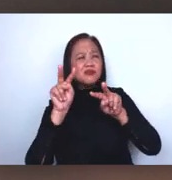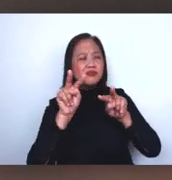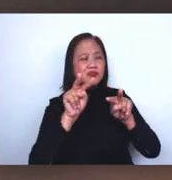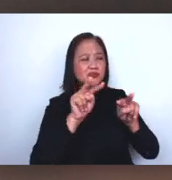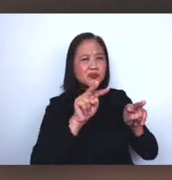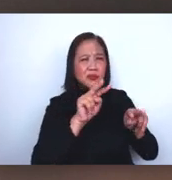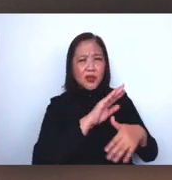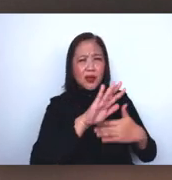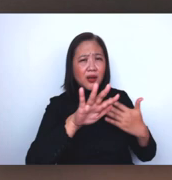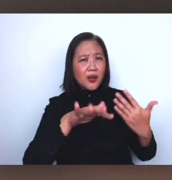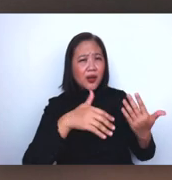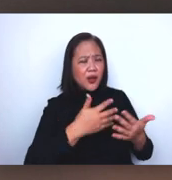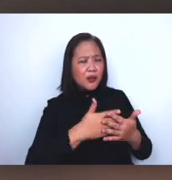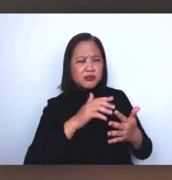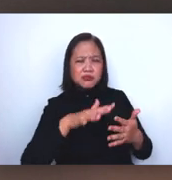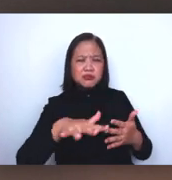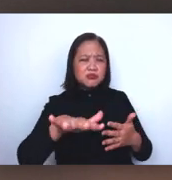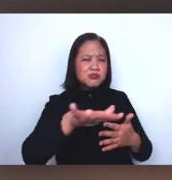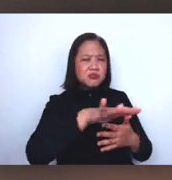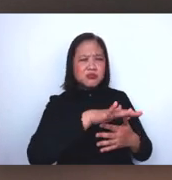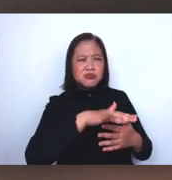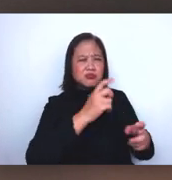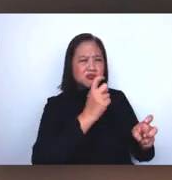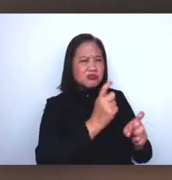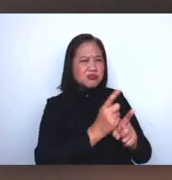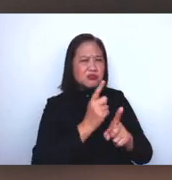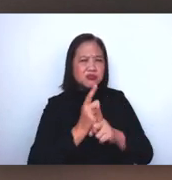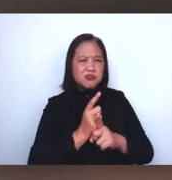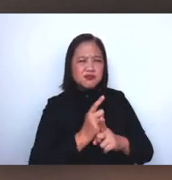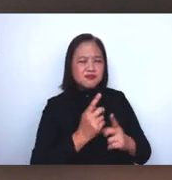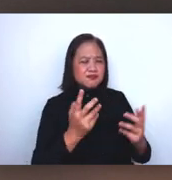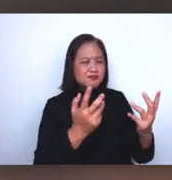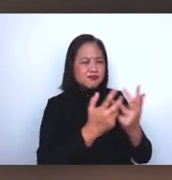everything in its proper perspective.